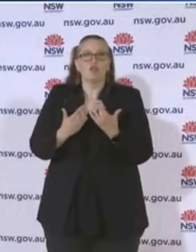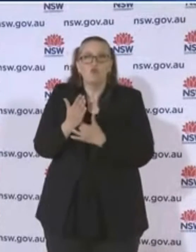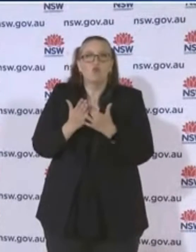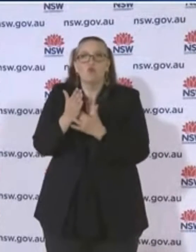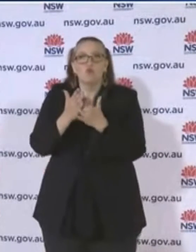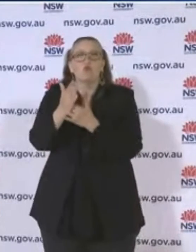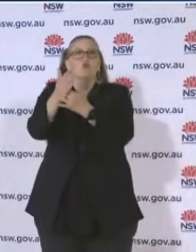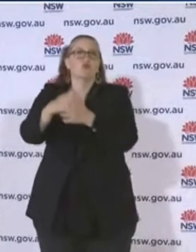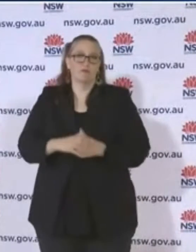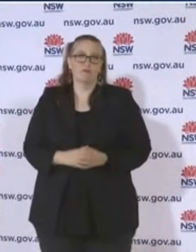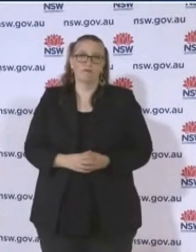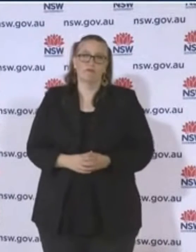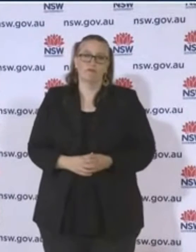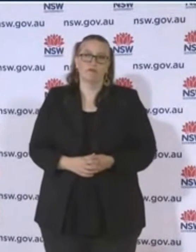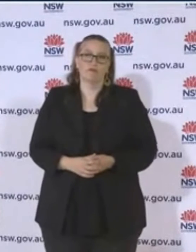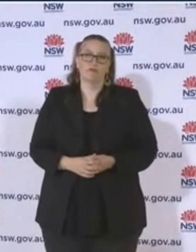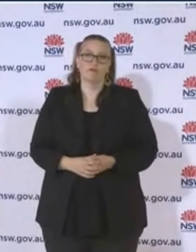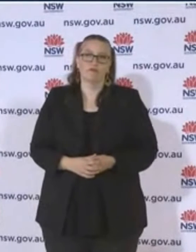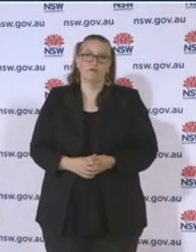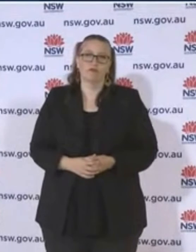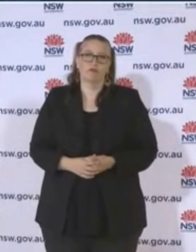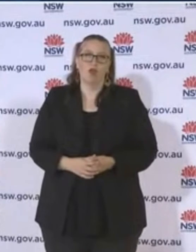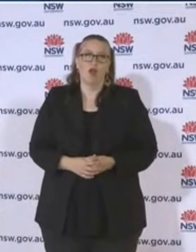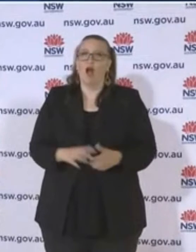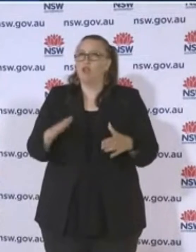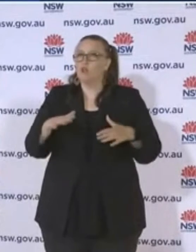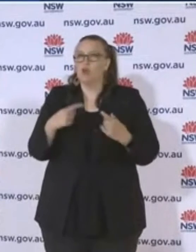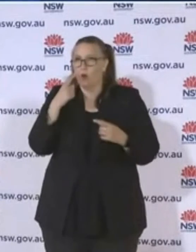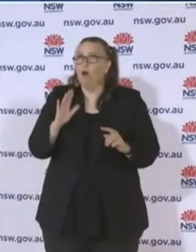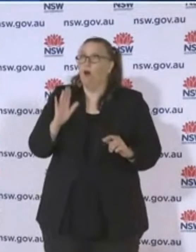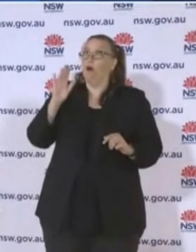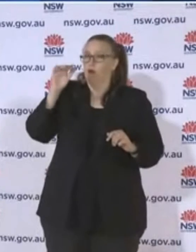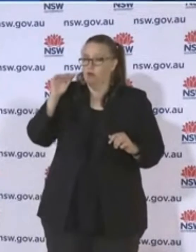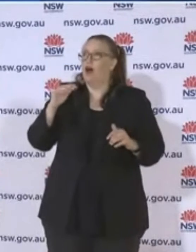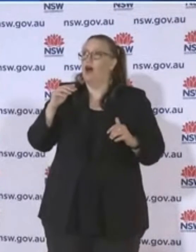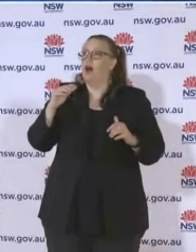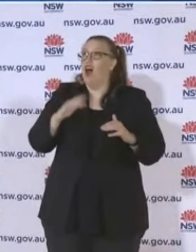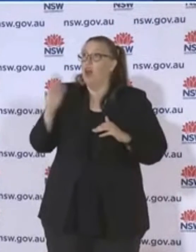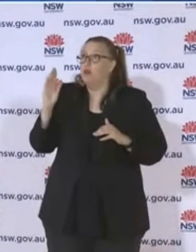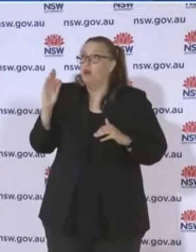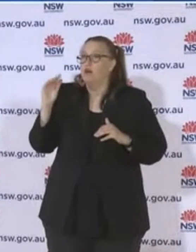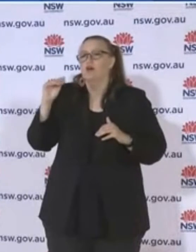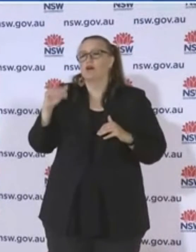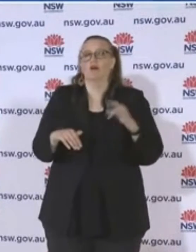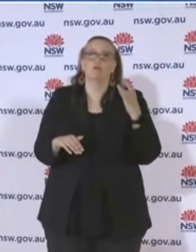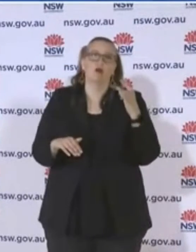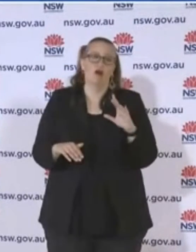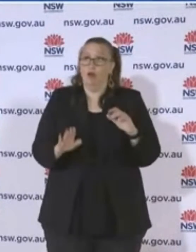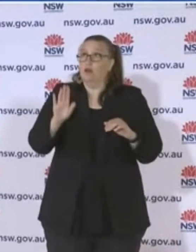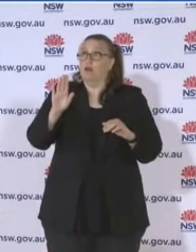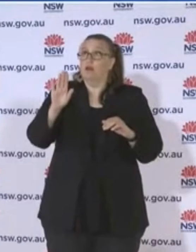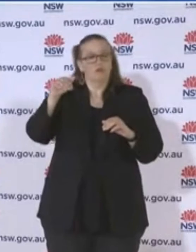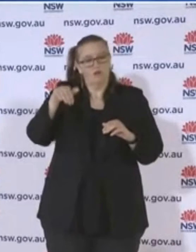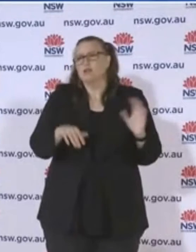number of times, I don't want people to go through the daily roller coaster of case numbers going up and down. Of course it's concerning when they go up instead of they go down. But